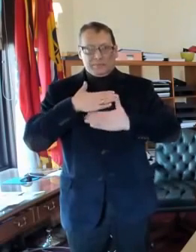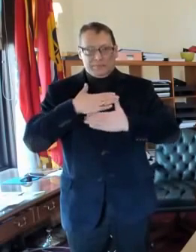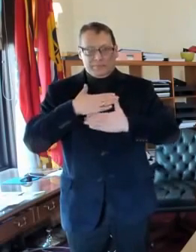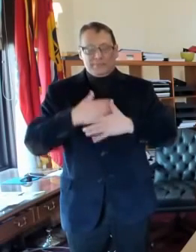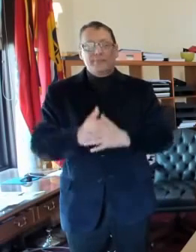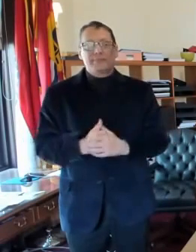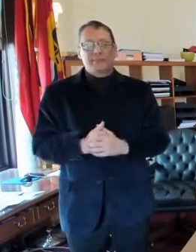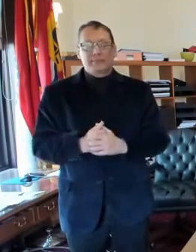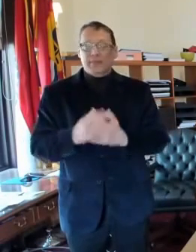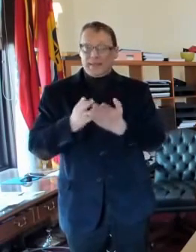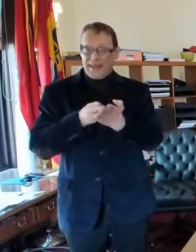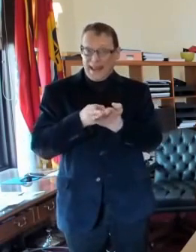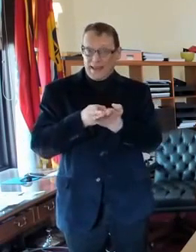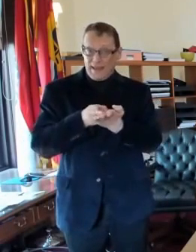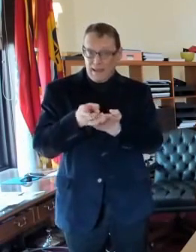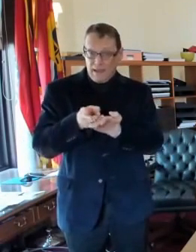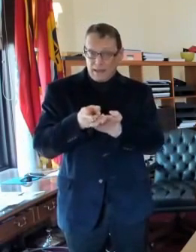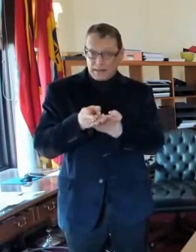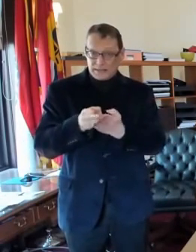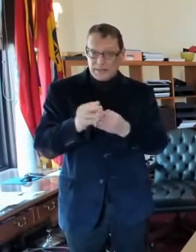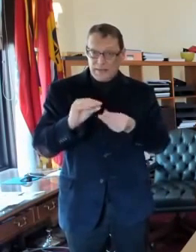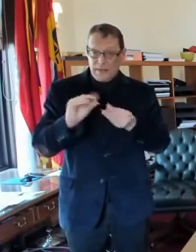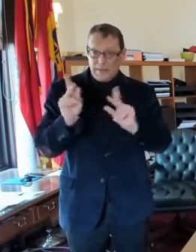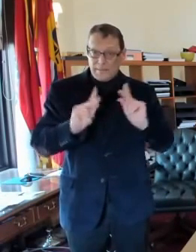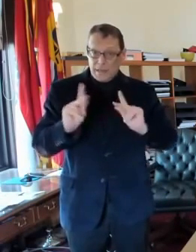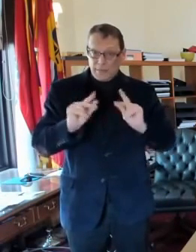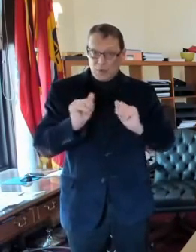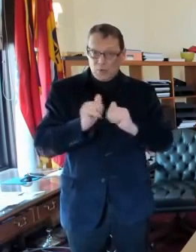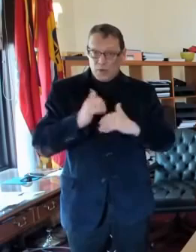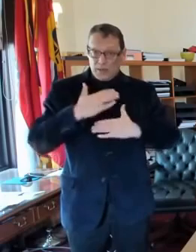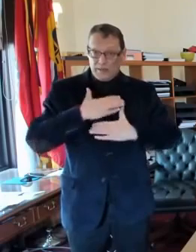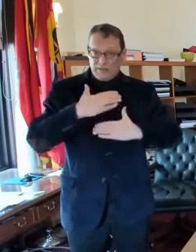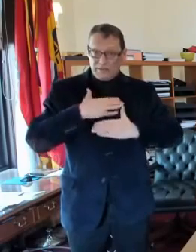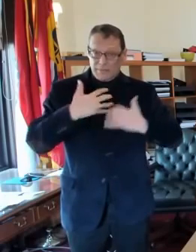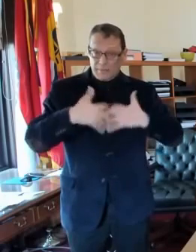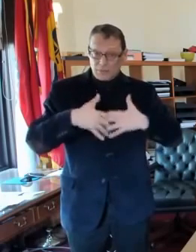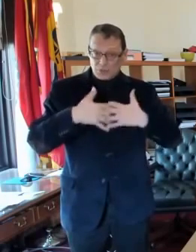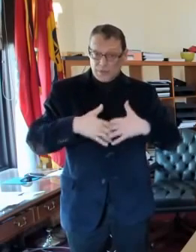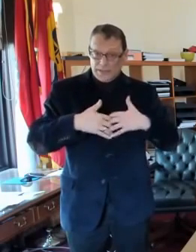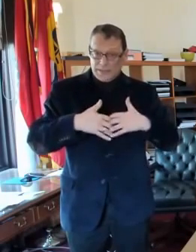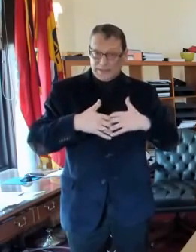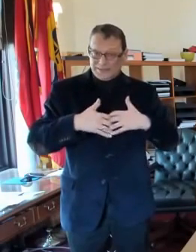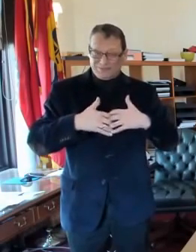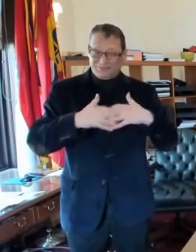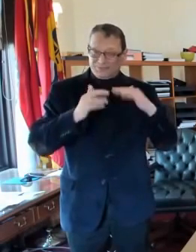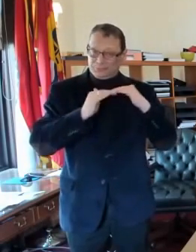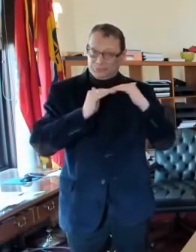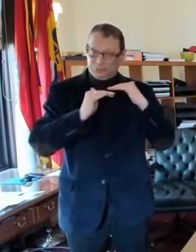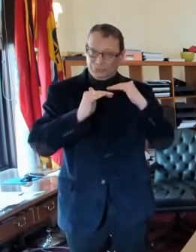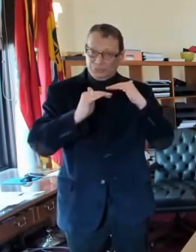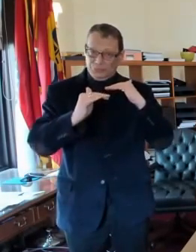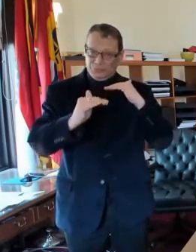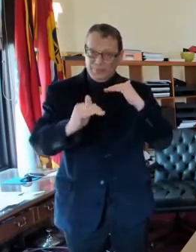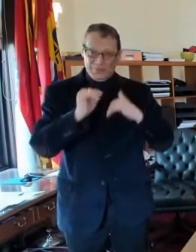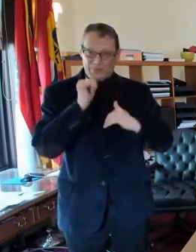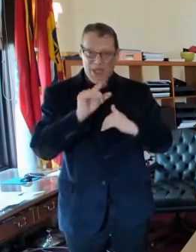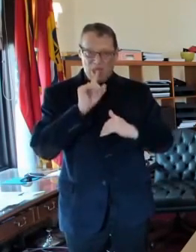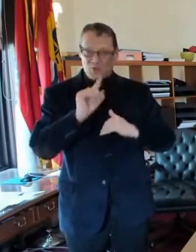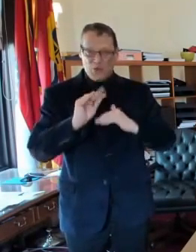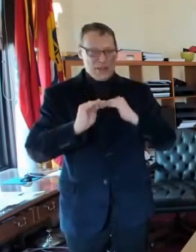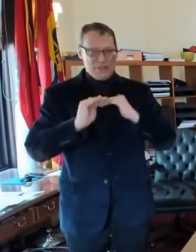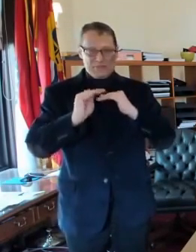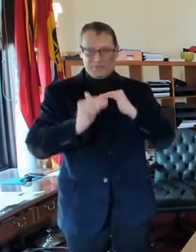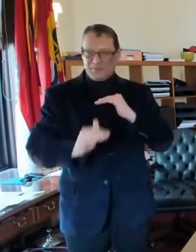And to be honest, the number of people on ventilators has really not gone down much since the 10th